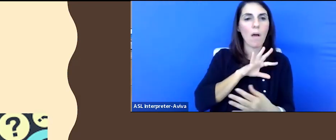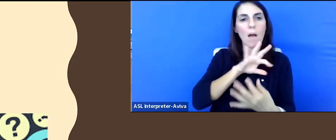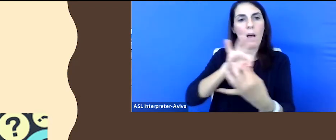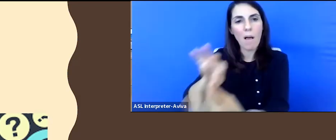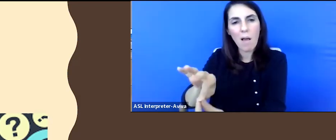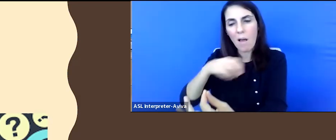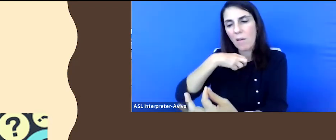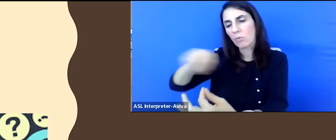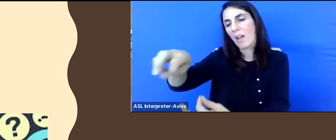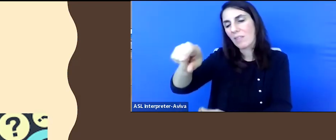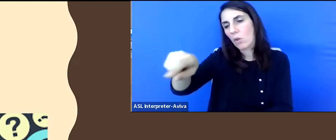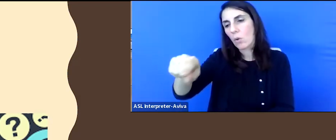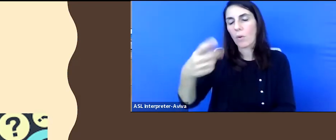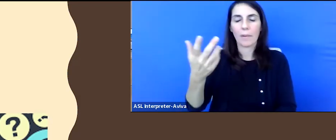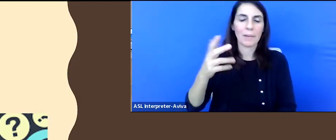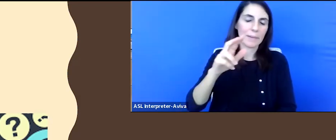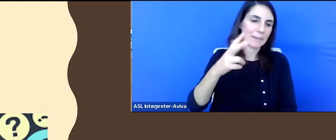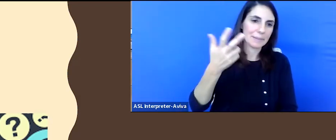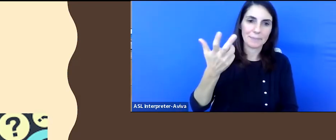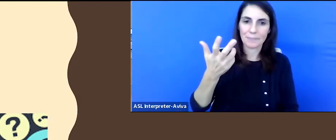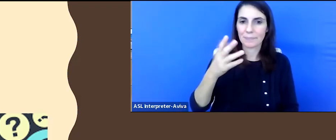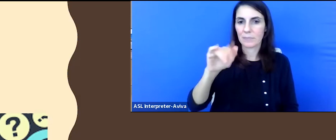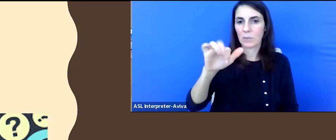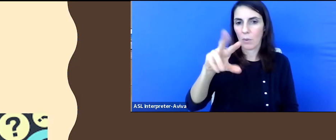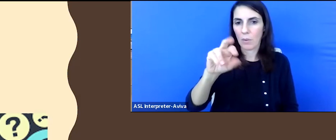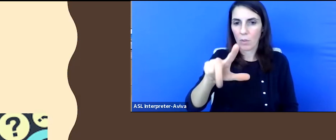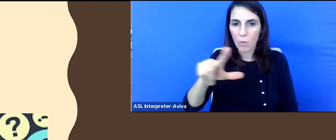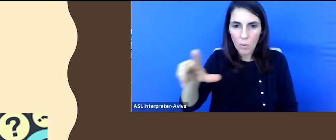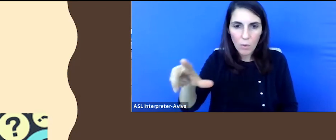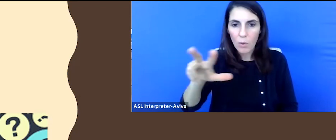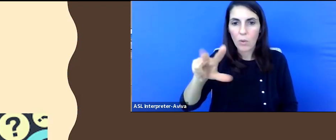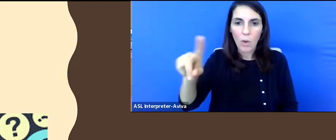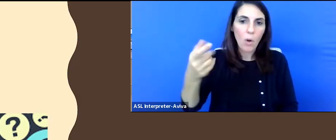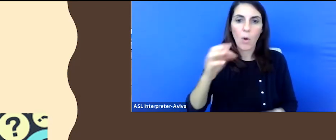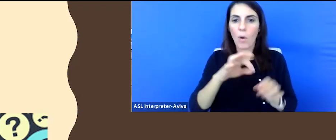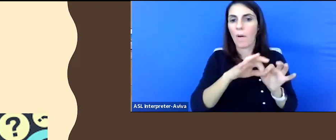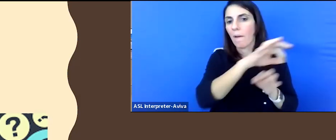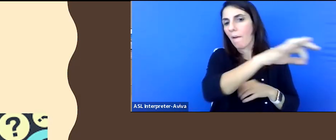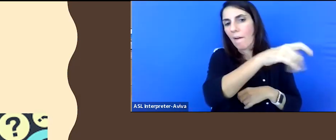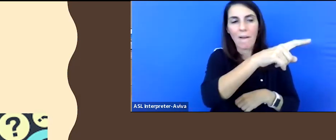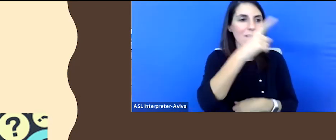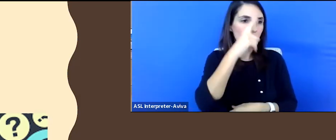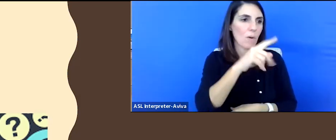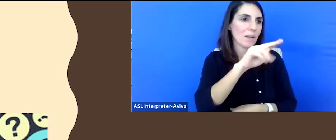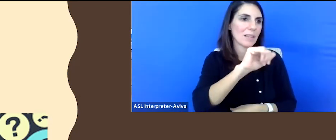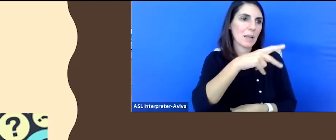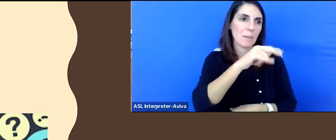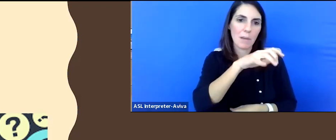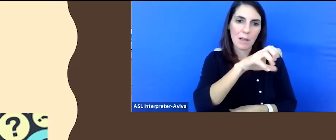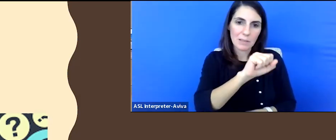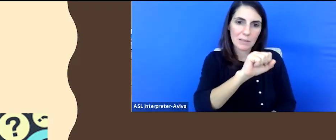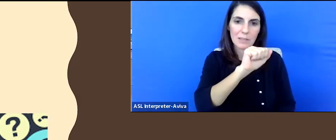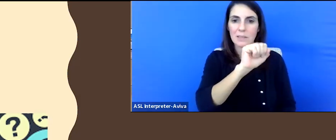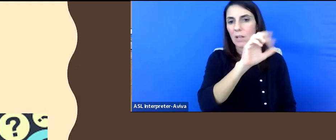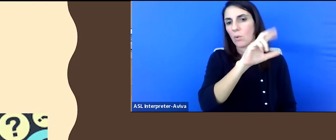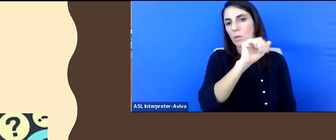311 or get you the information line for Naples, Sarasota, if it's not exactly